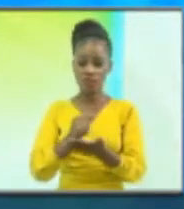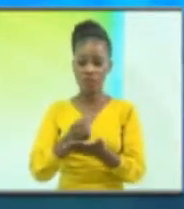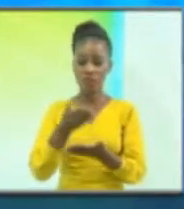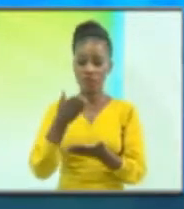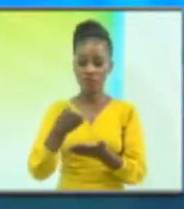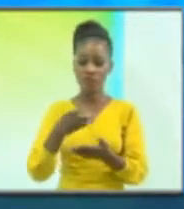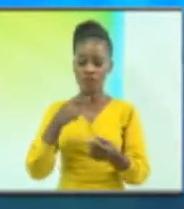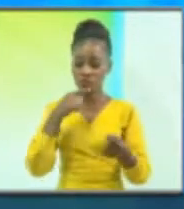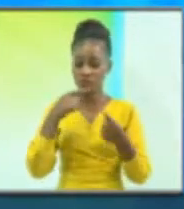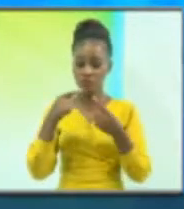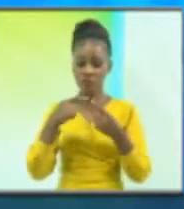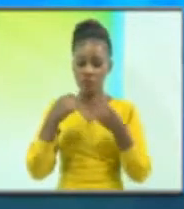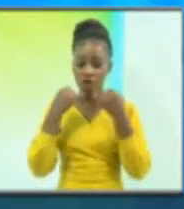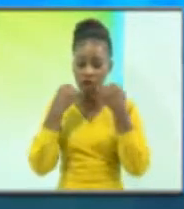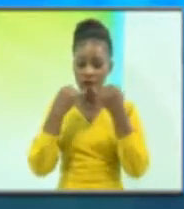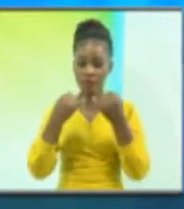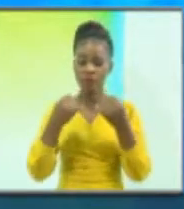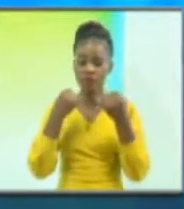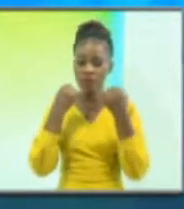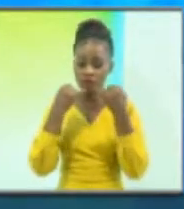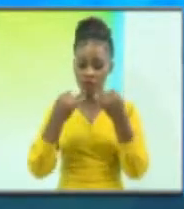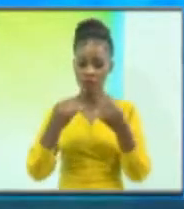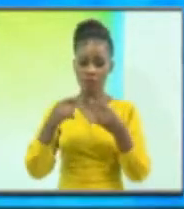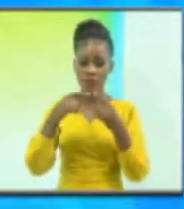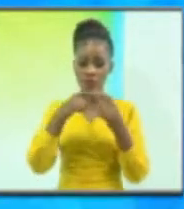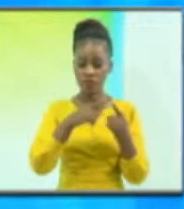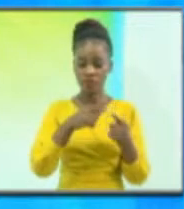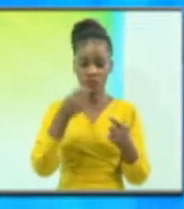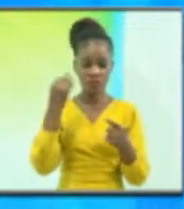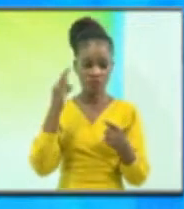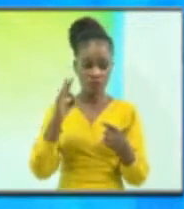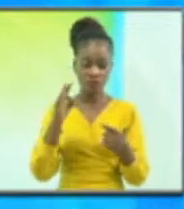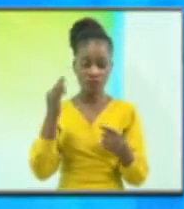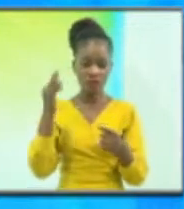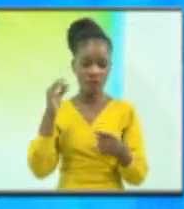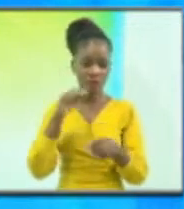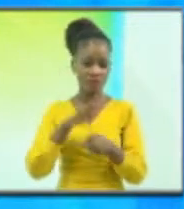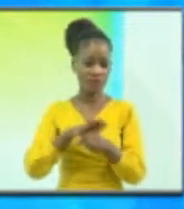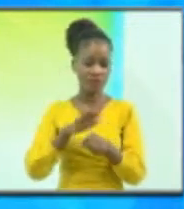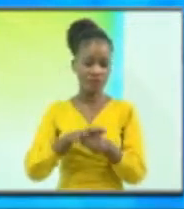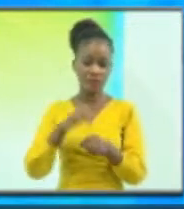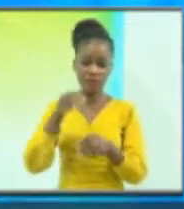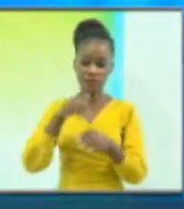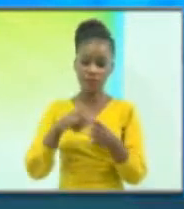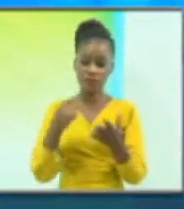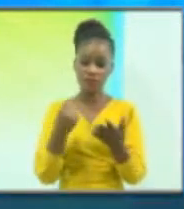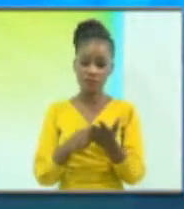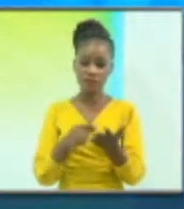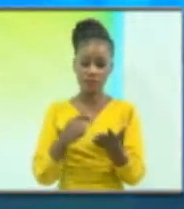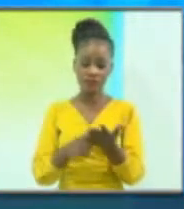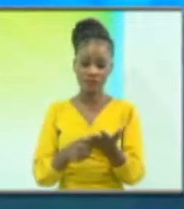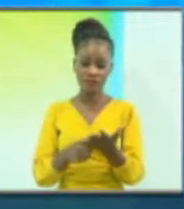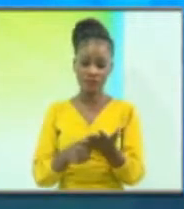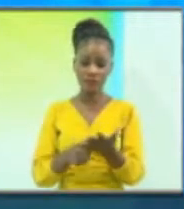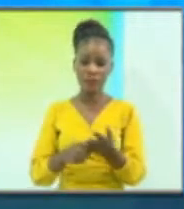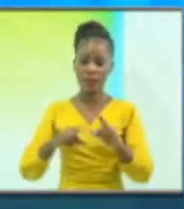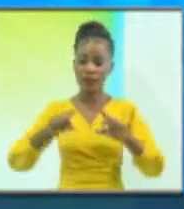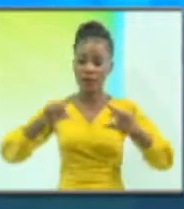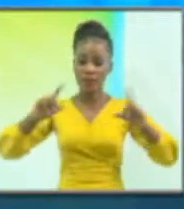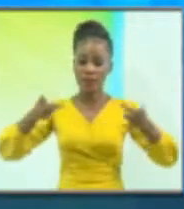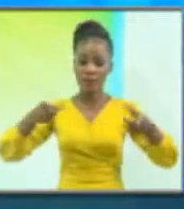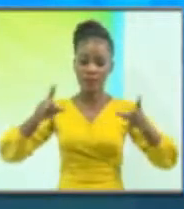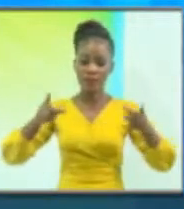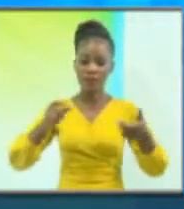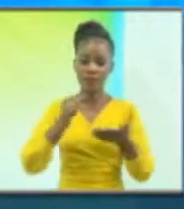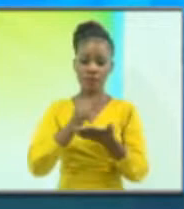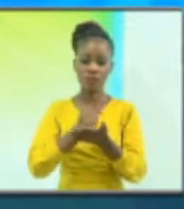Coffee Cut tonight, we discuss the state of the passports in Uganda in a broader